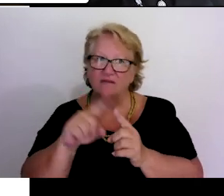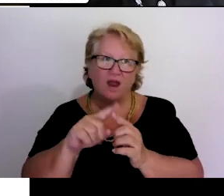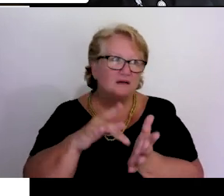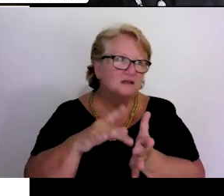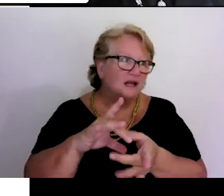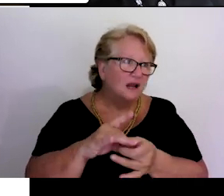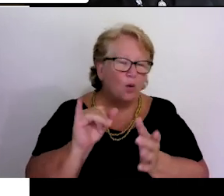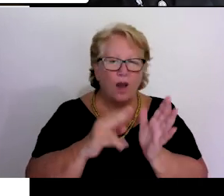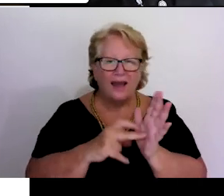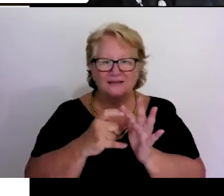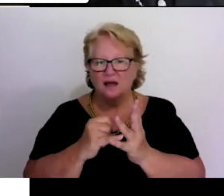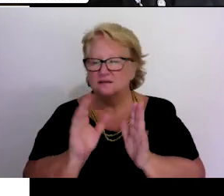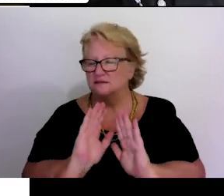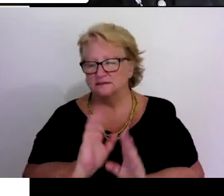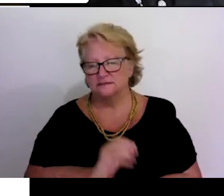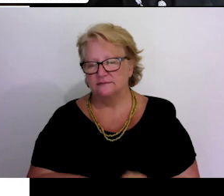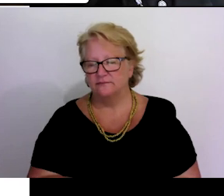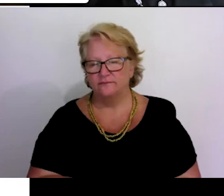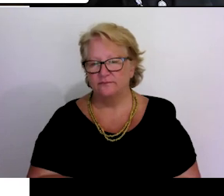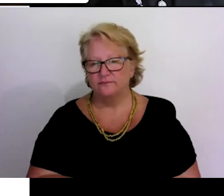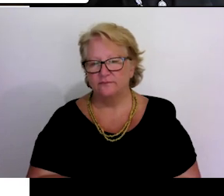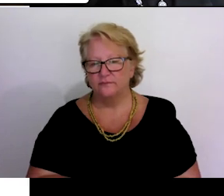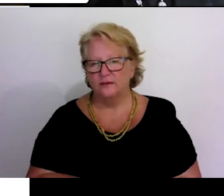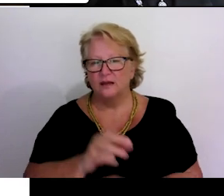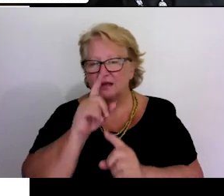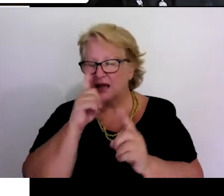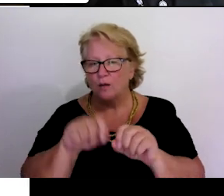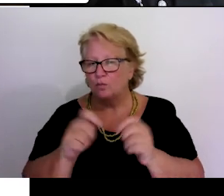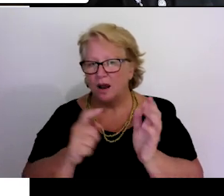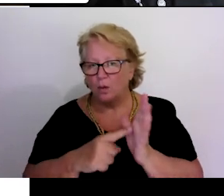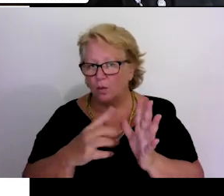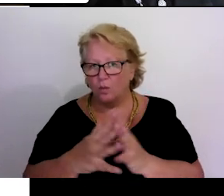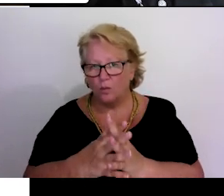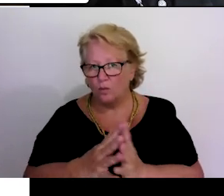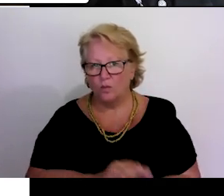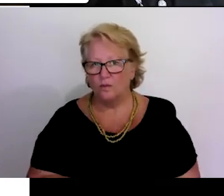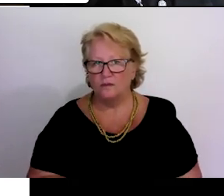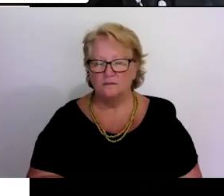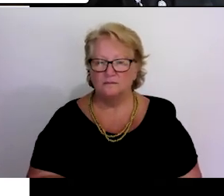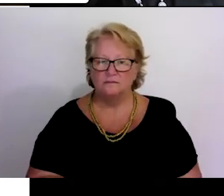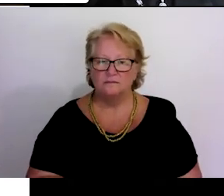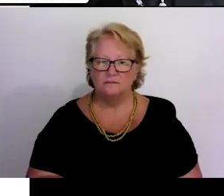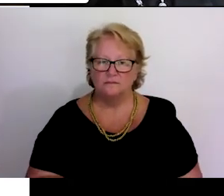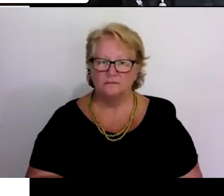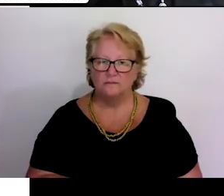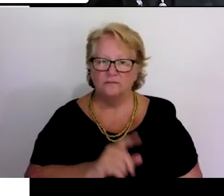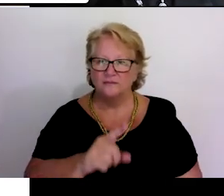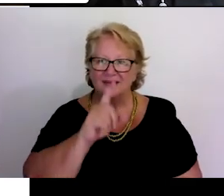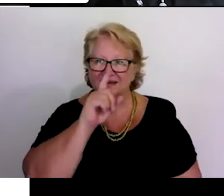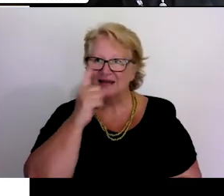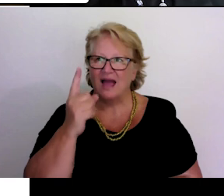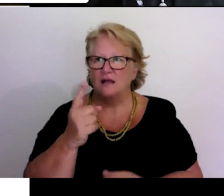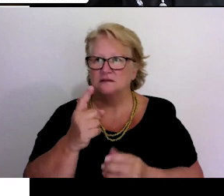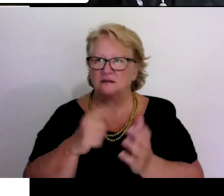the NDIS. It can't be used in a way that breaks the law. It can't be used in a way that does not help people speak